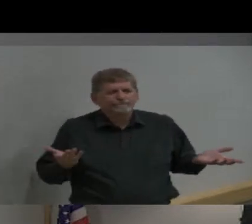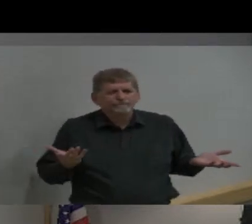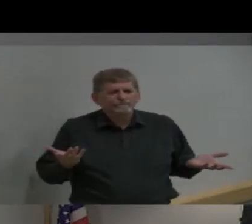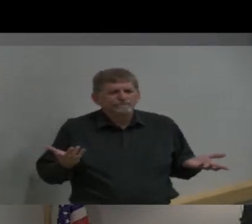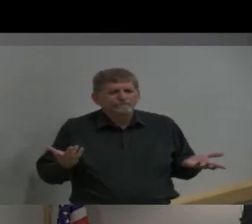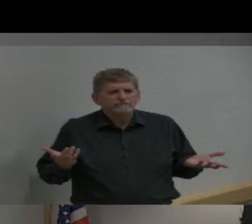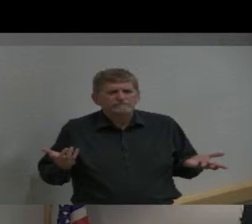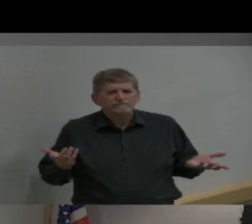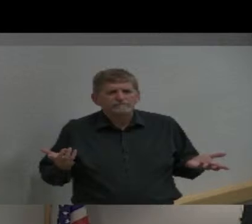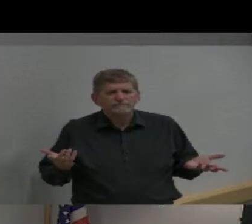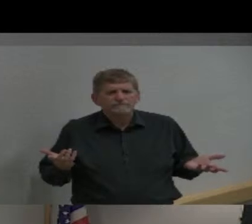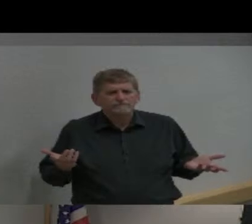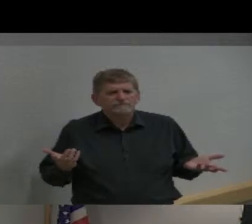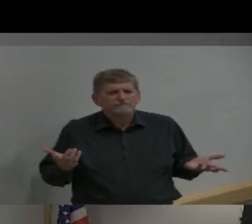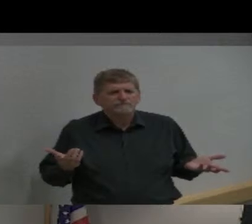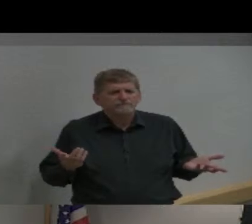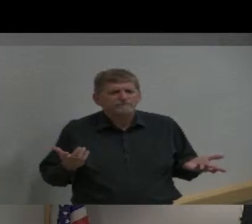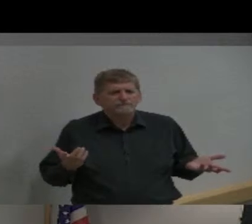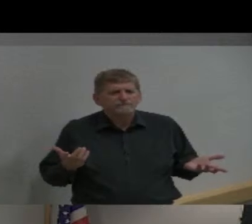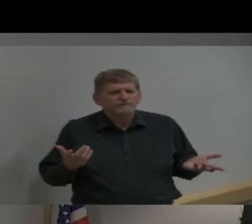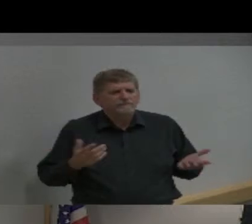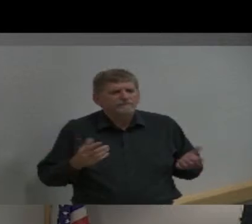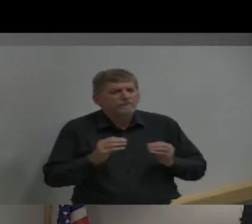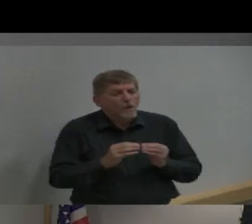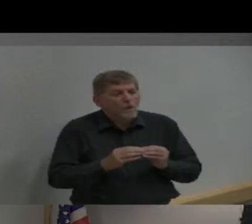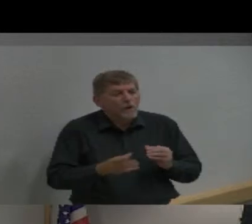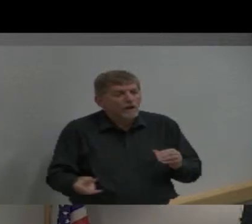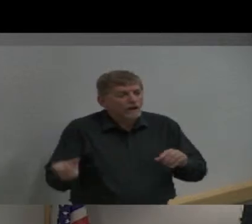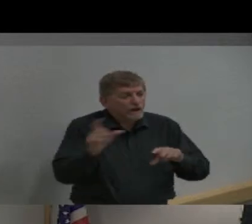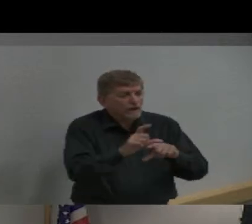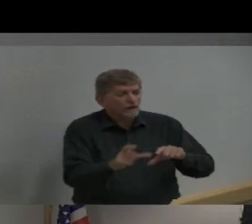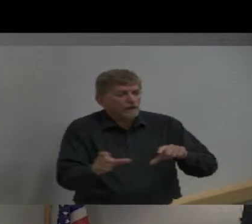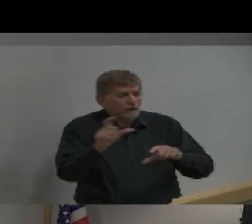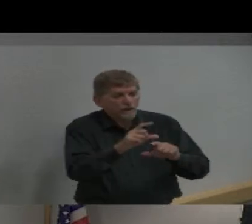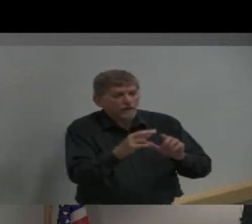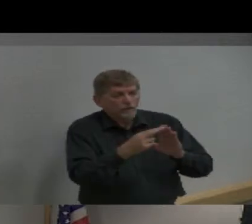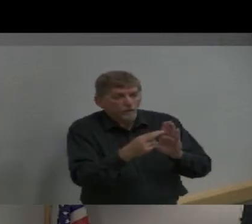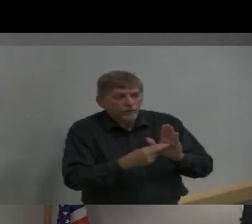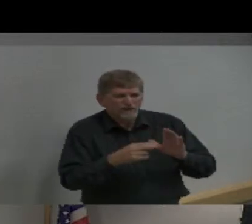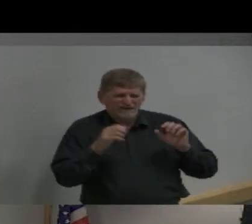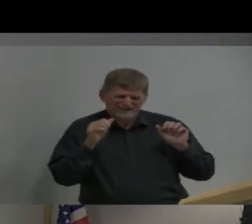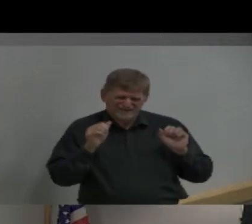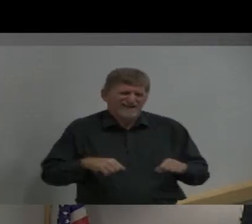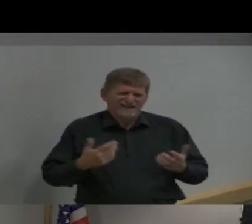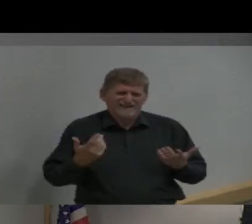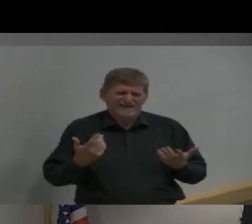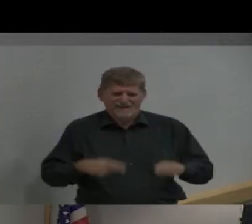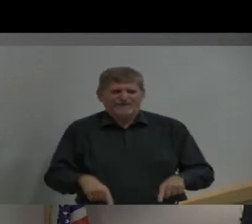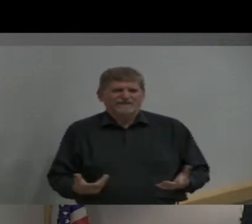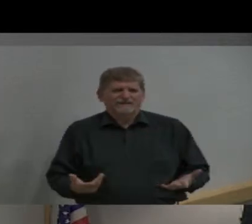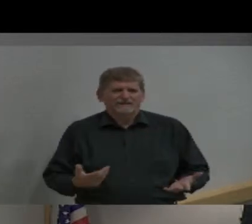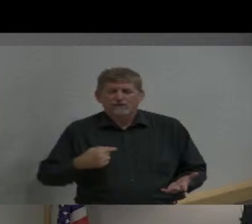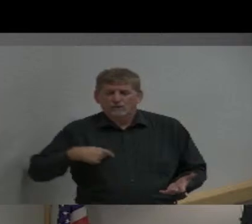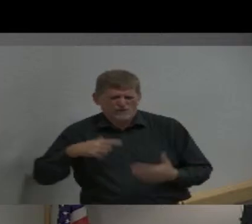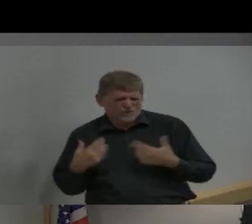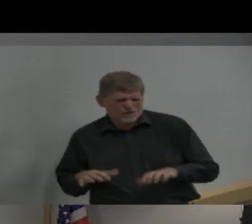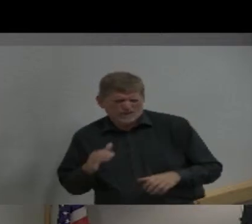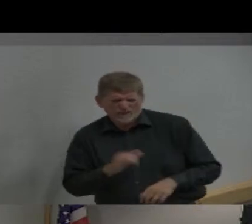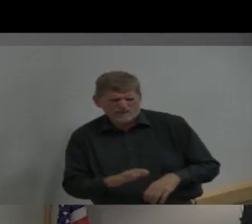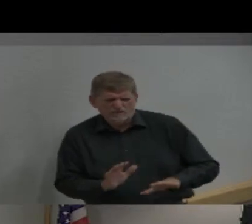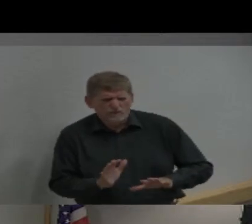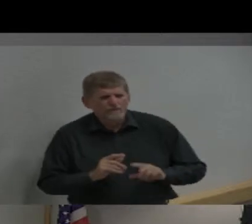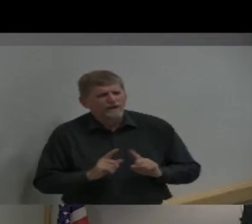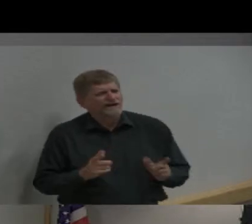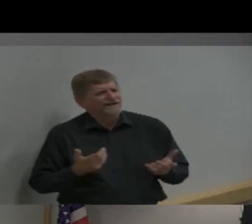additional restrictions are always on the table. We don't want to have to do that, but if the data leads us in